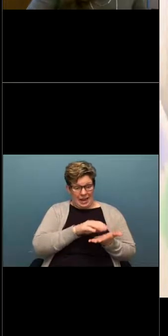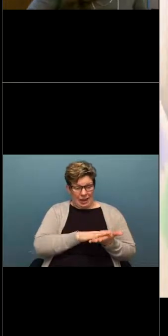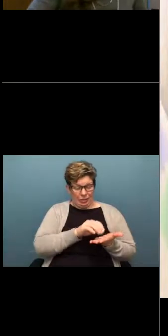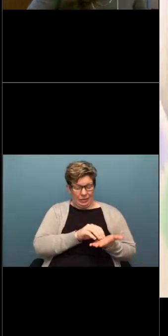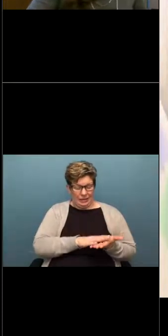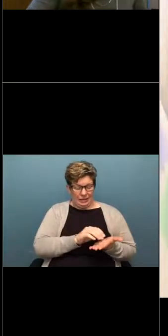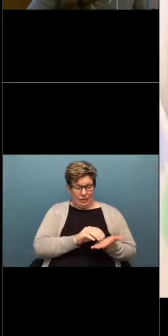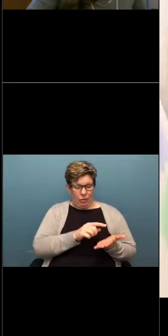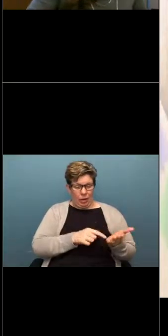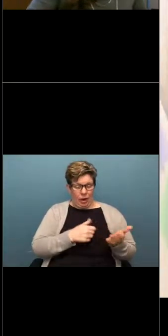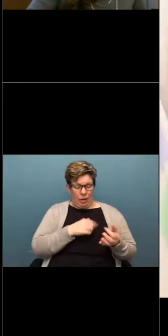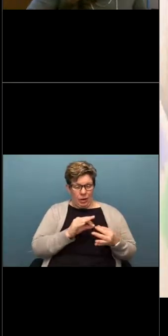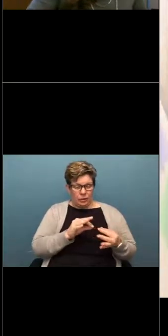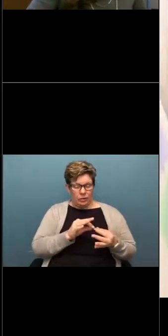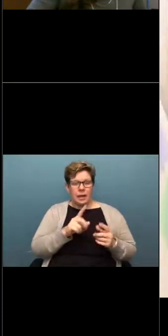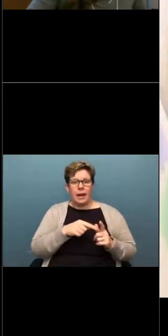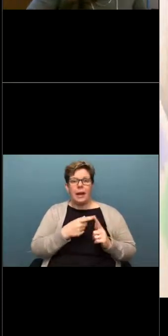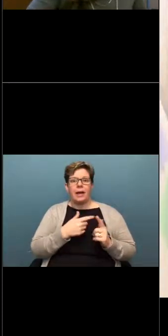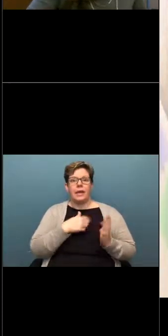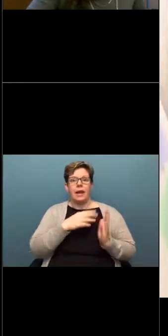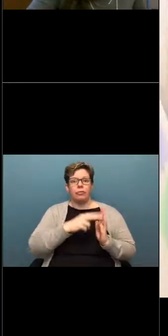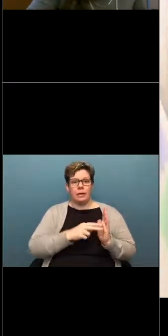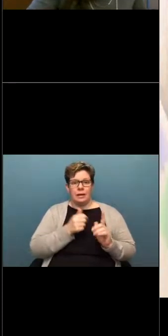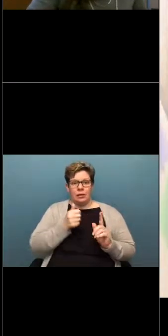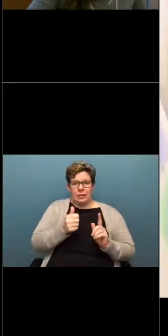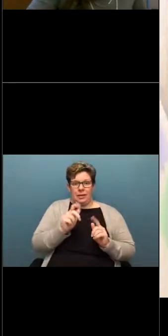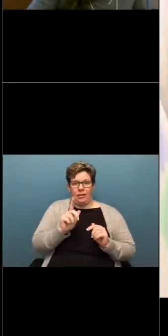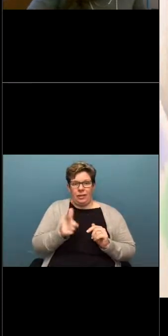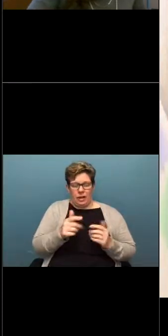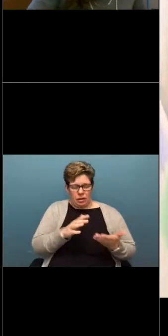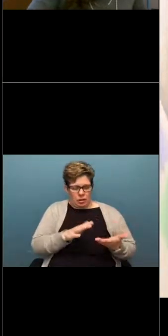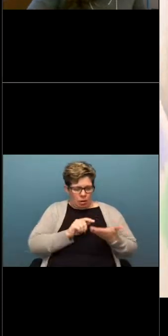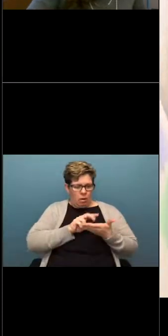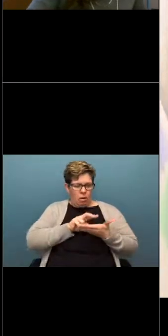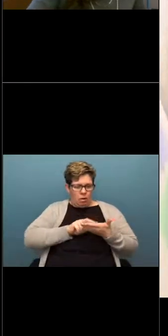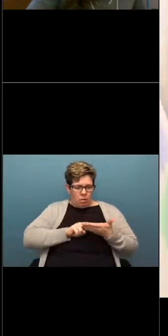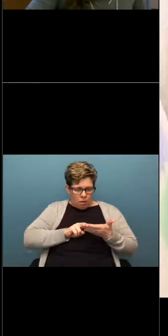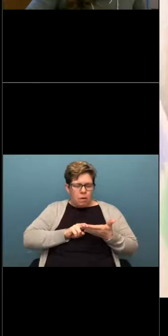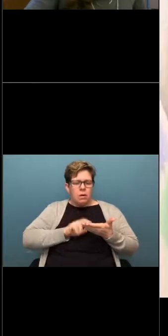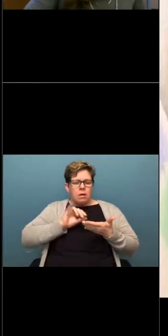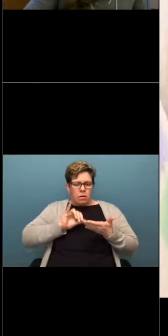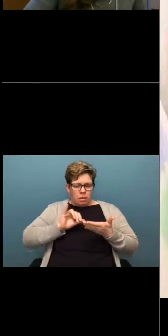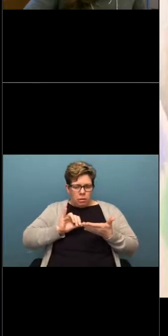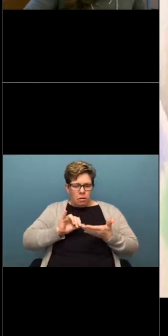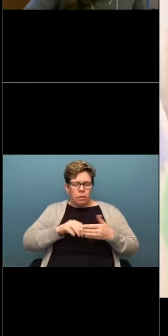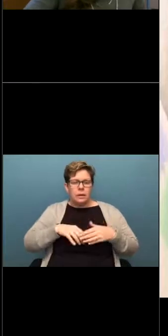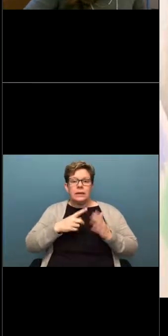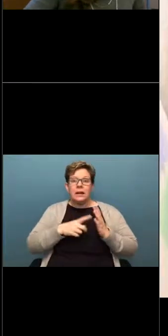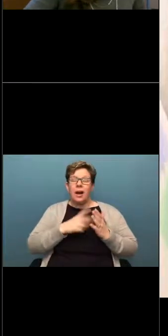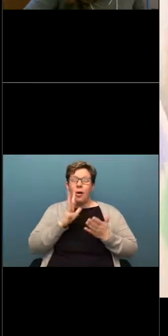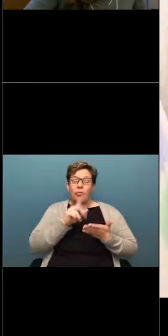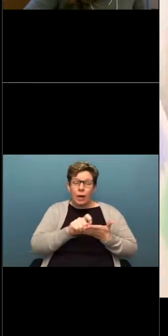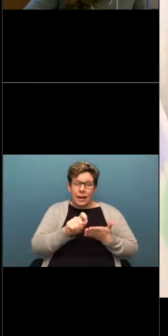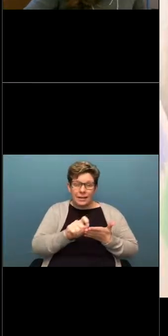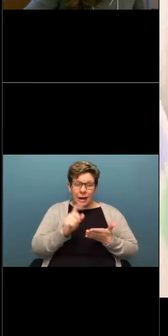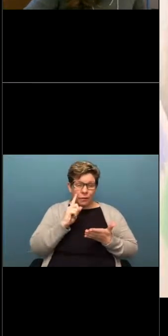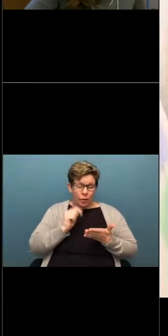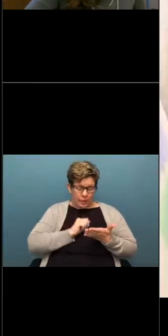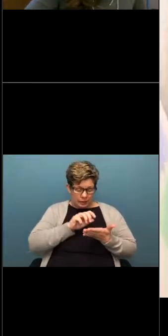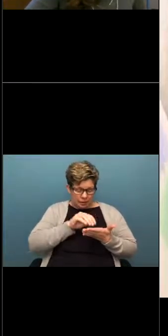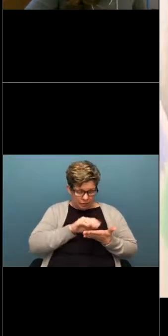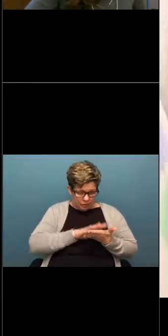that you're not going to be able to find the right words or you really want to say something very specific. Writing something down and actually bringing it with